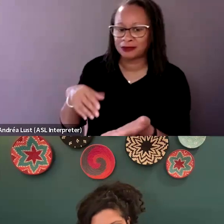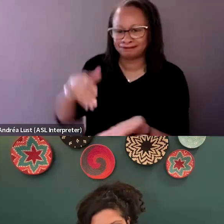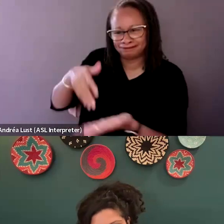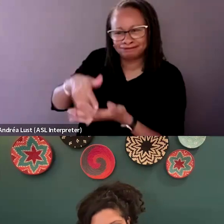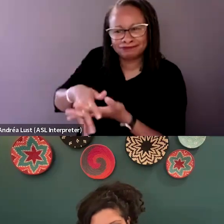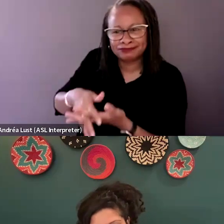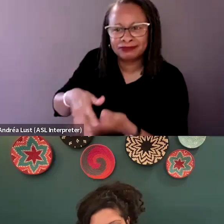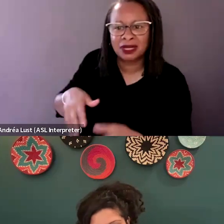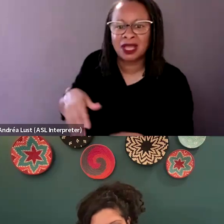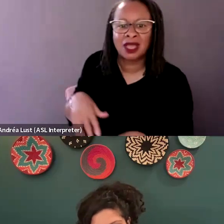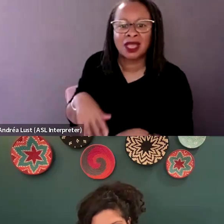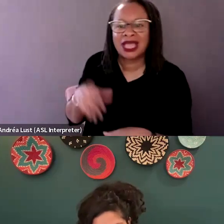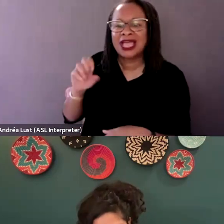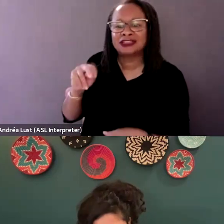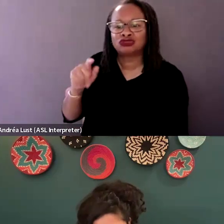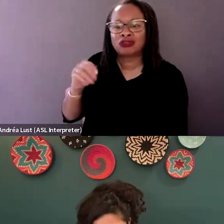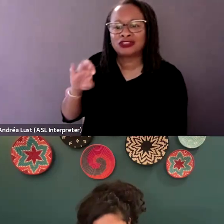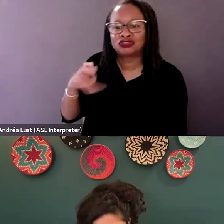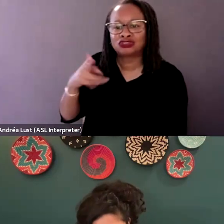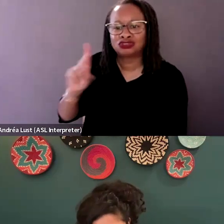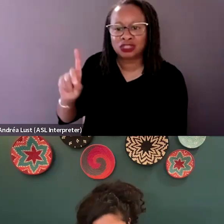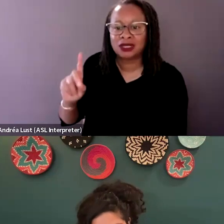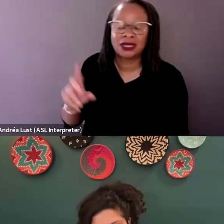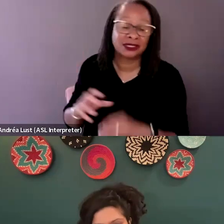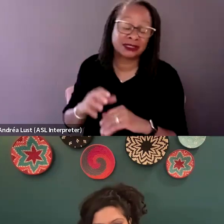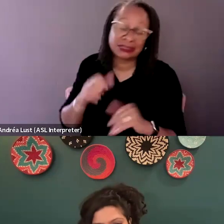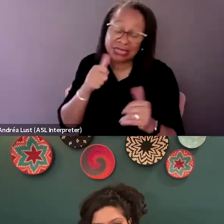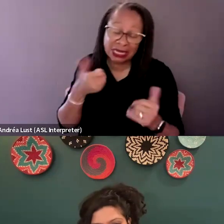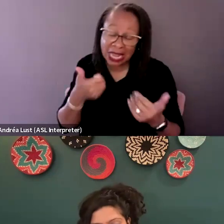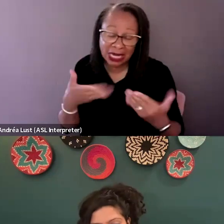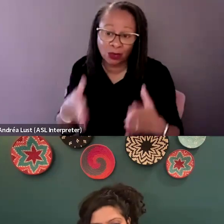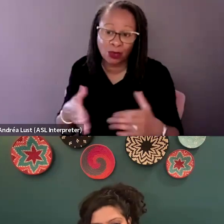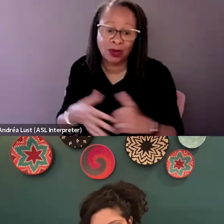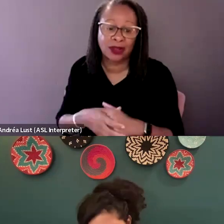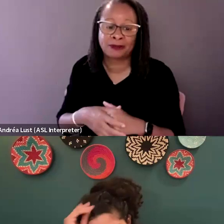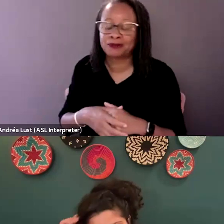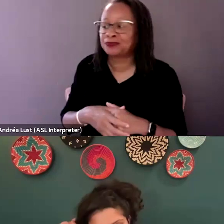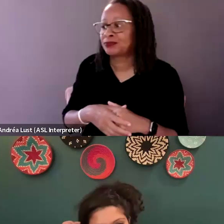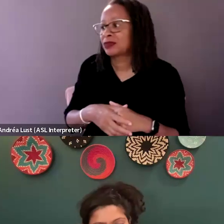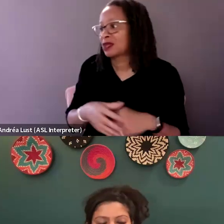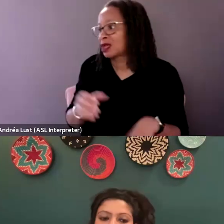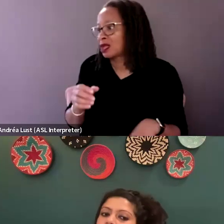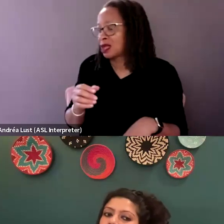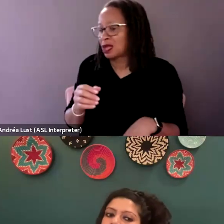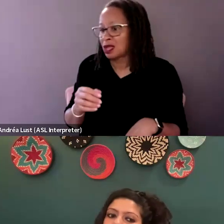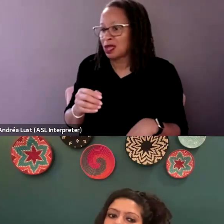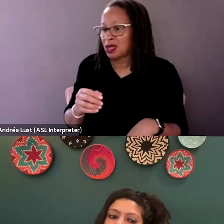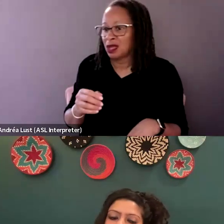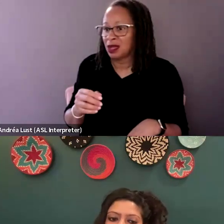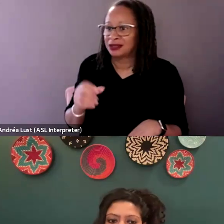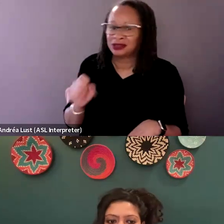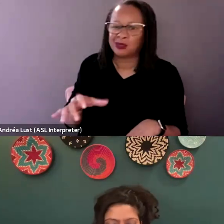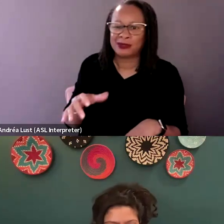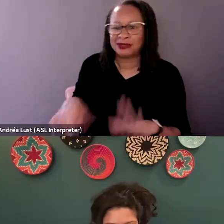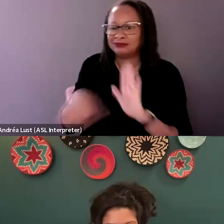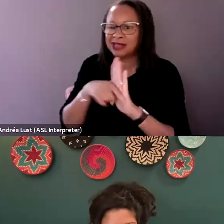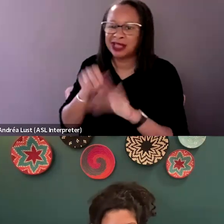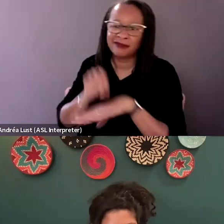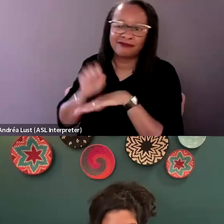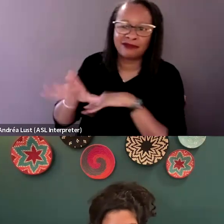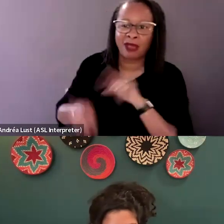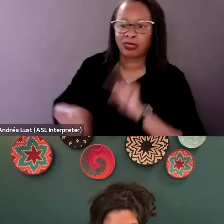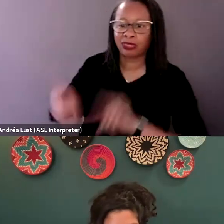of researching, but that's also valued time. So to sort of be able to find a slab that